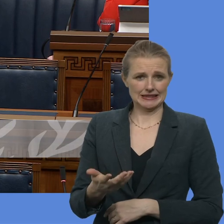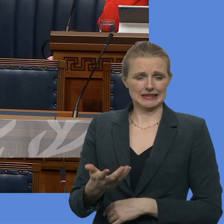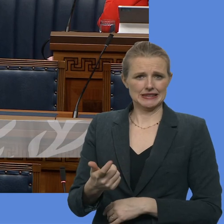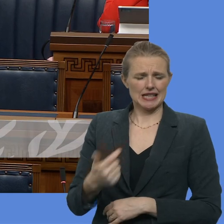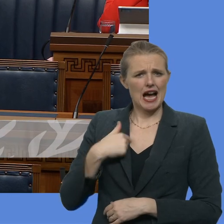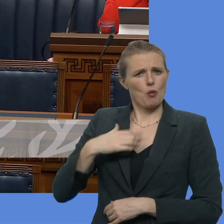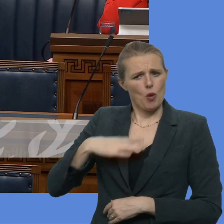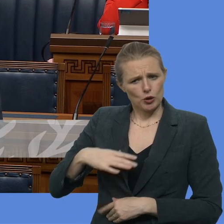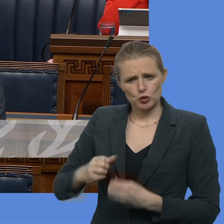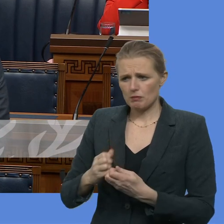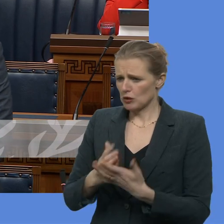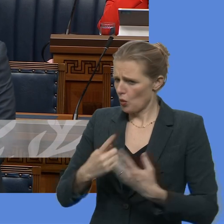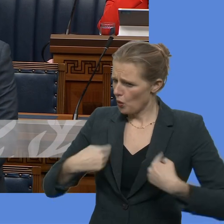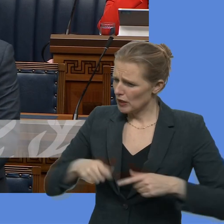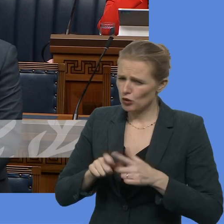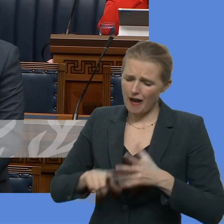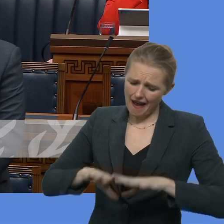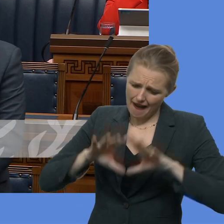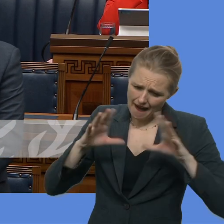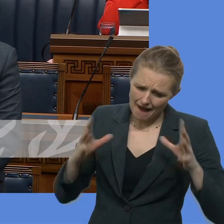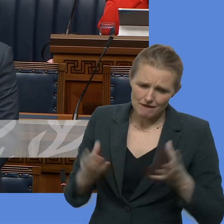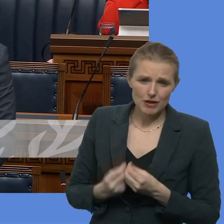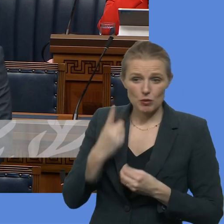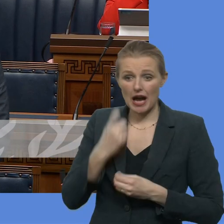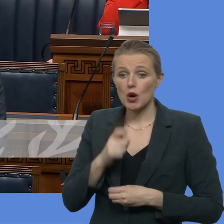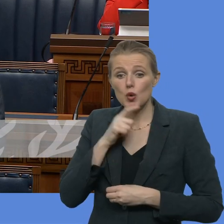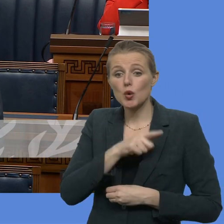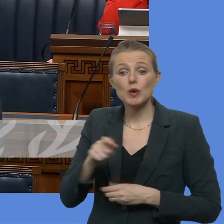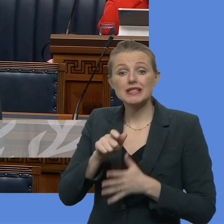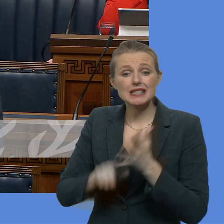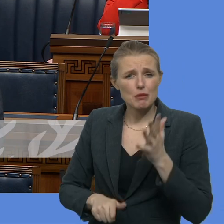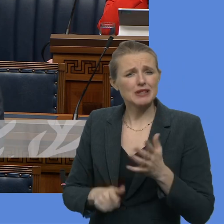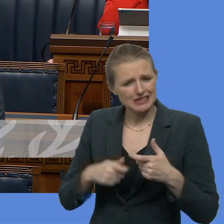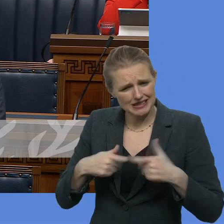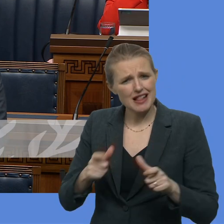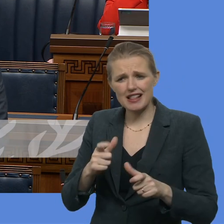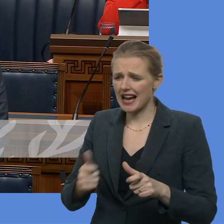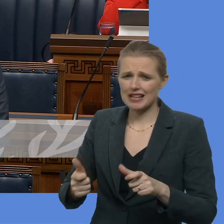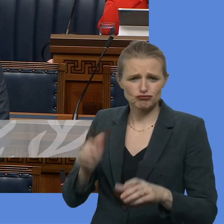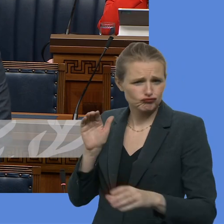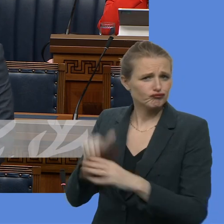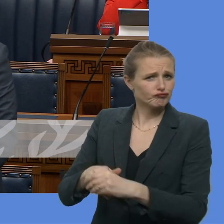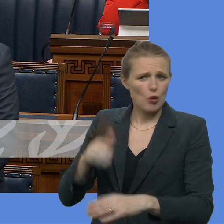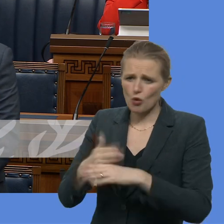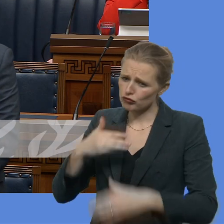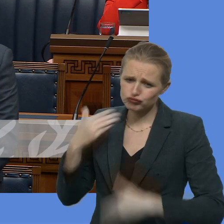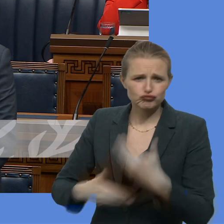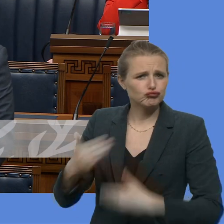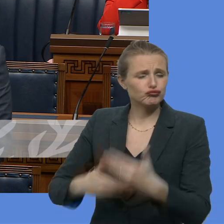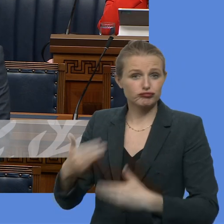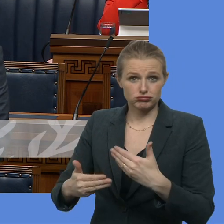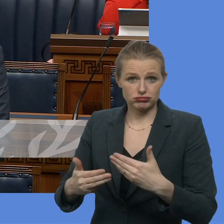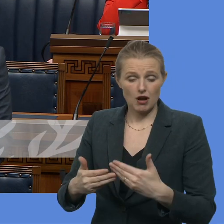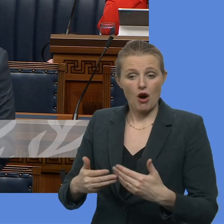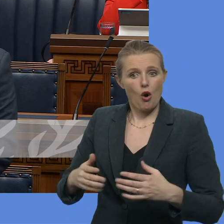doing everything that we can to ensure that a disability does not prohibit somebody from getting into the workplace, and some excellent work